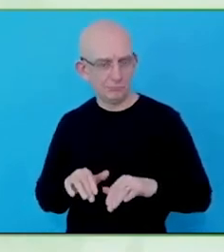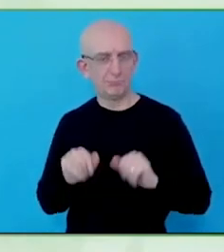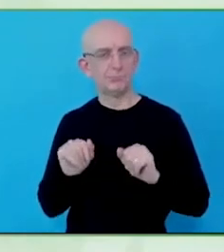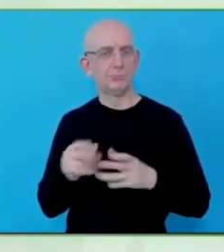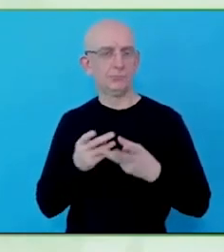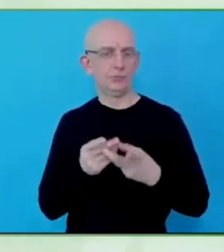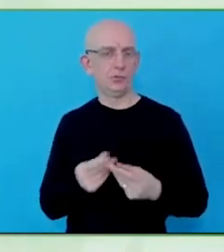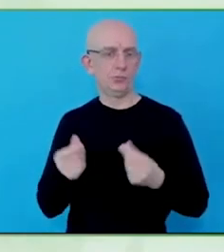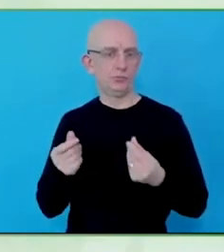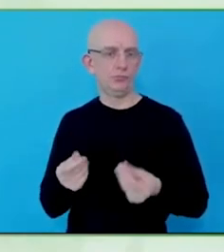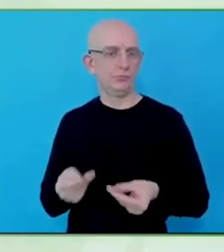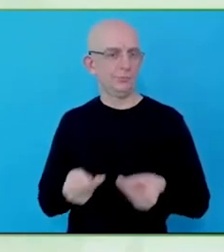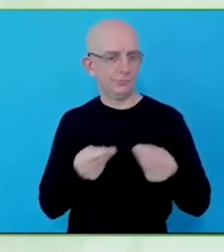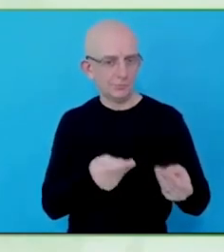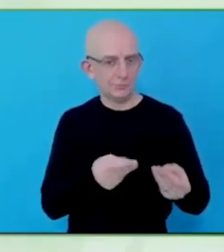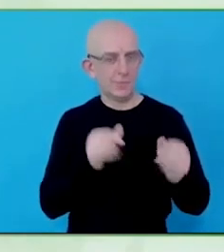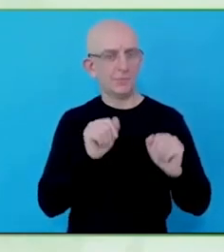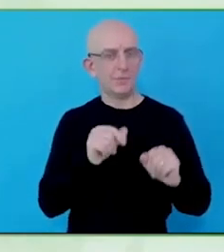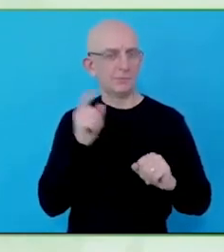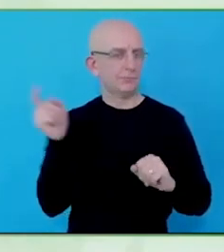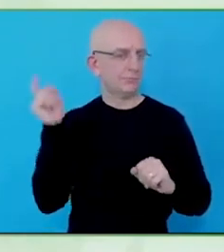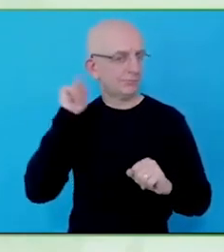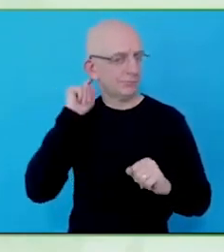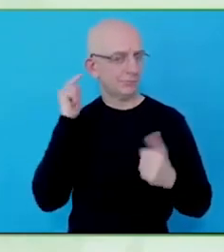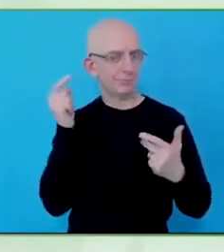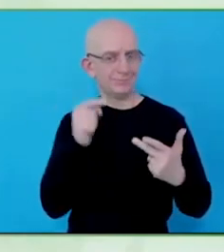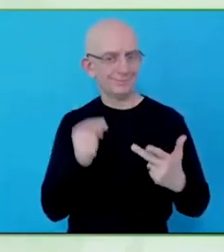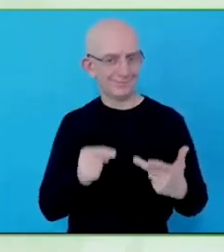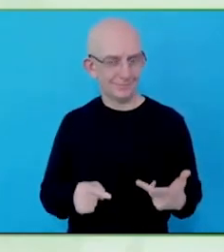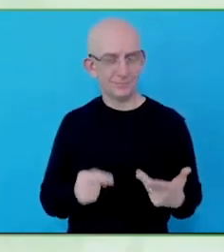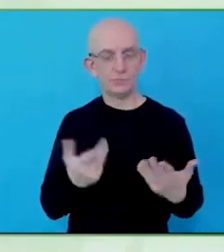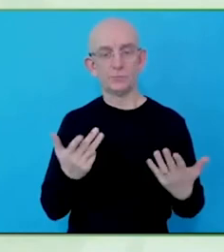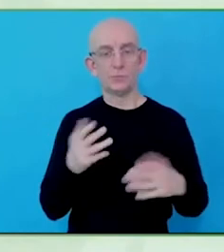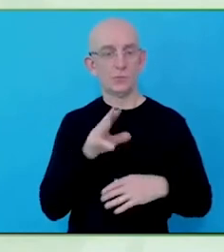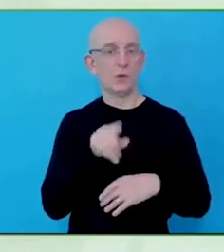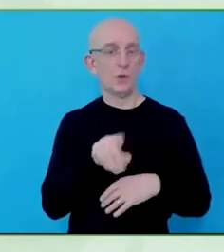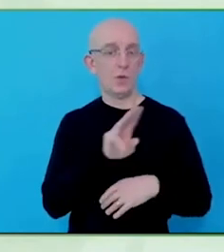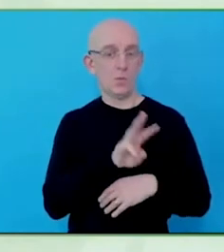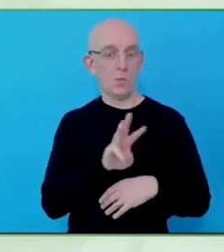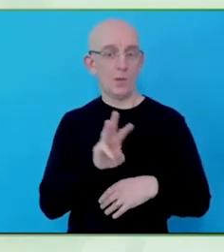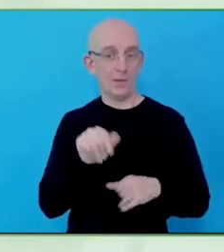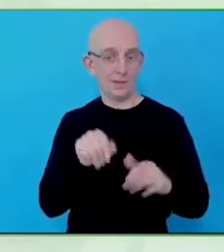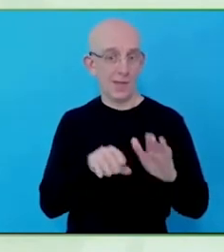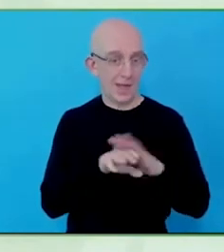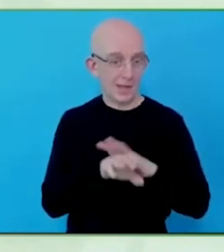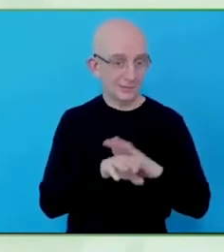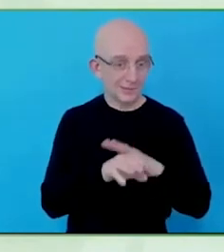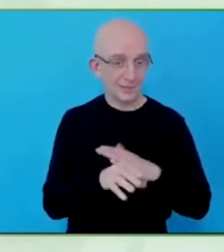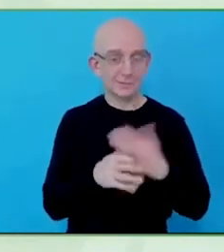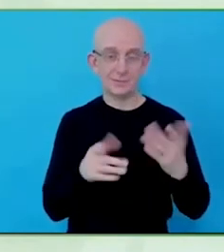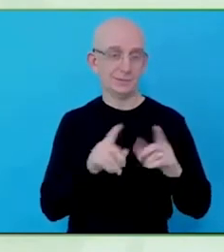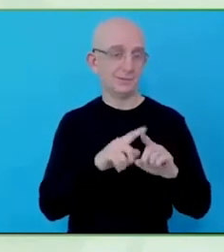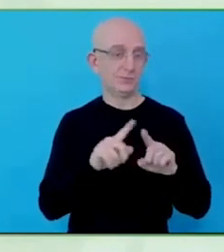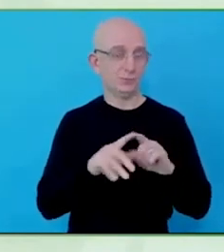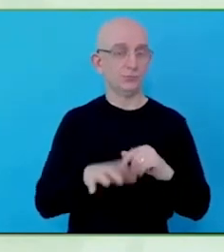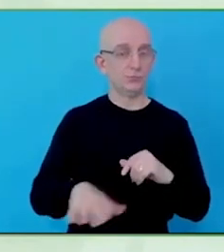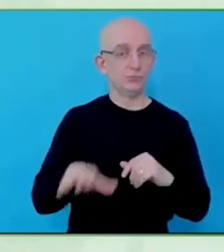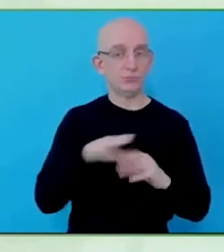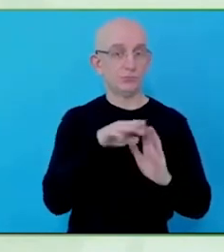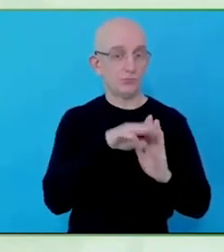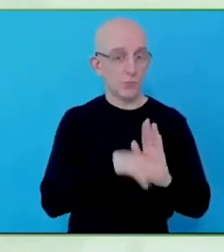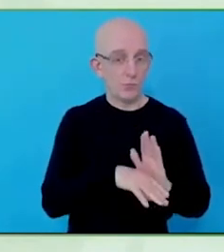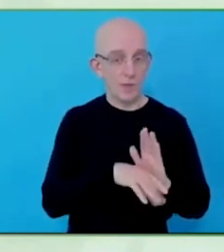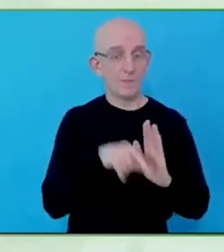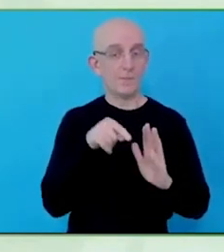the customer. So start simple, start with the customer, make sure that your programs, your information is